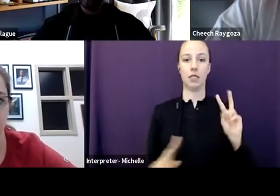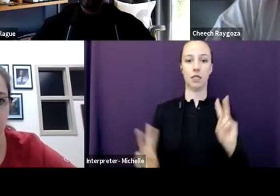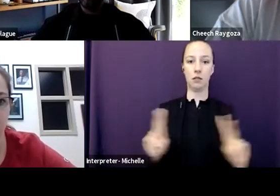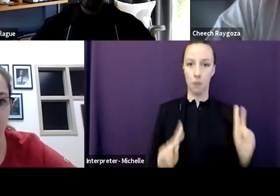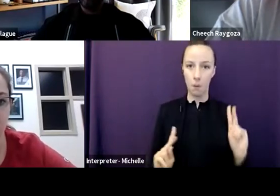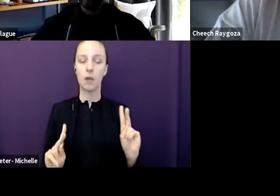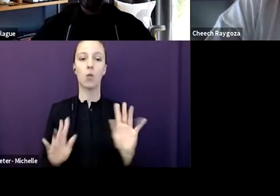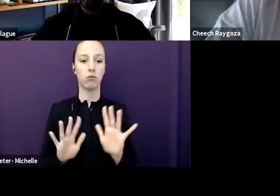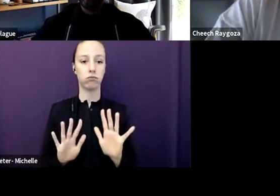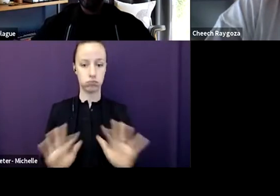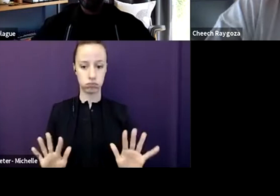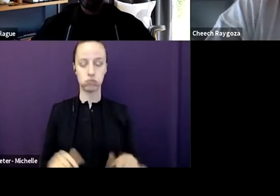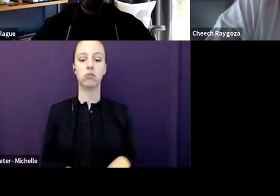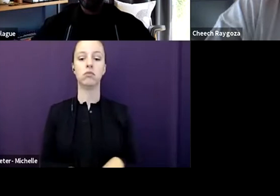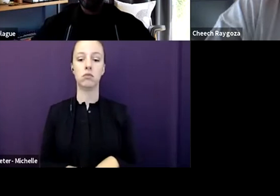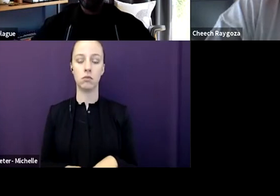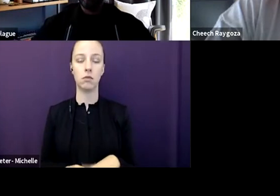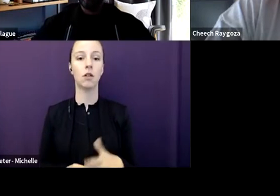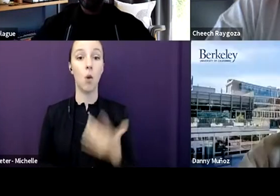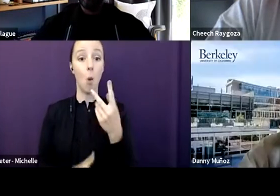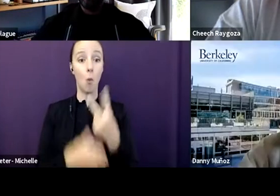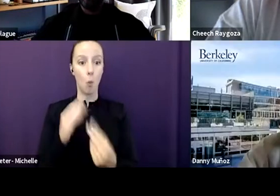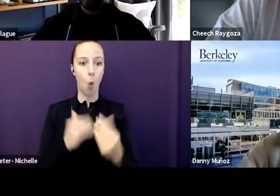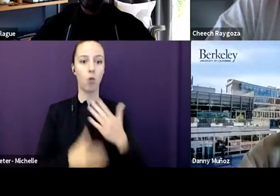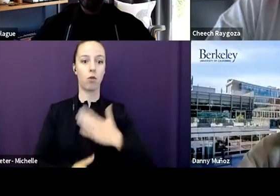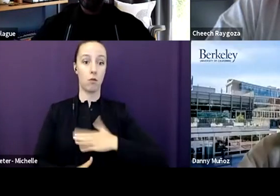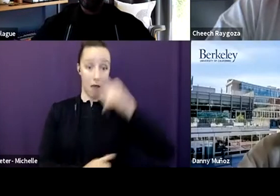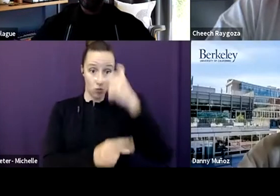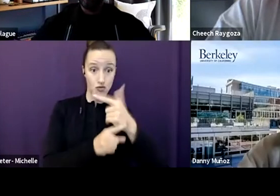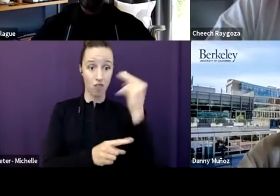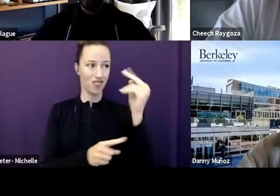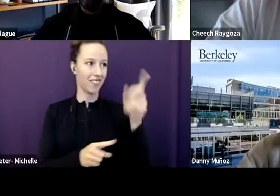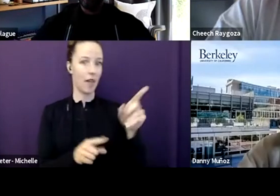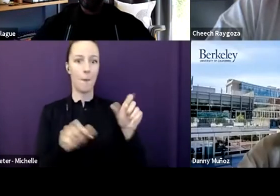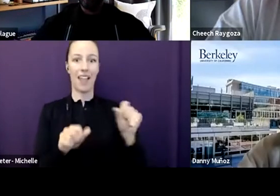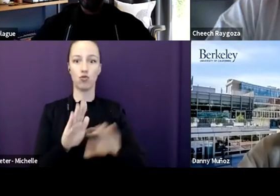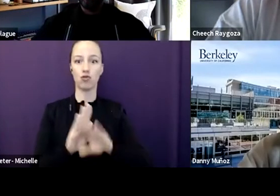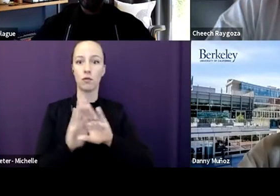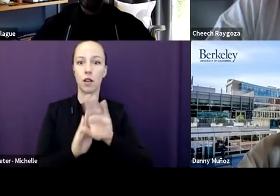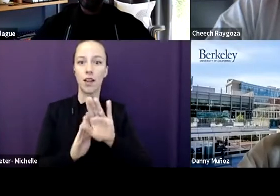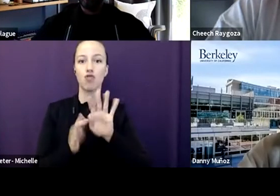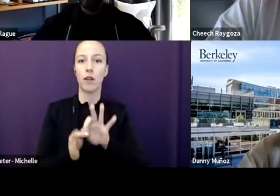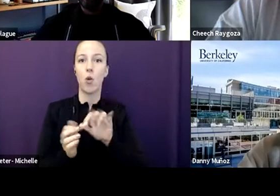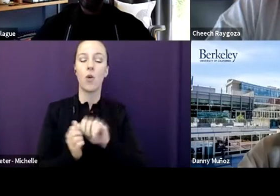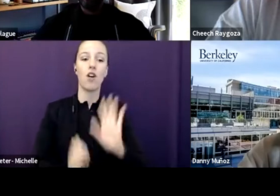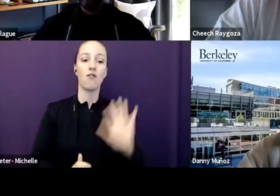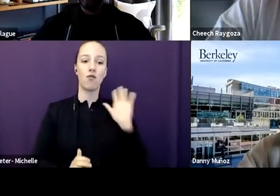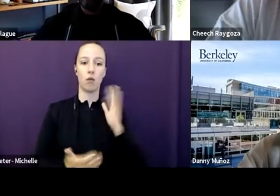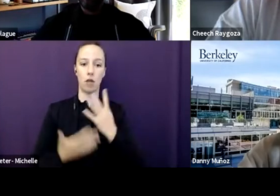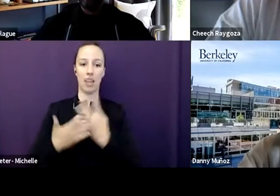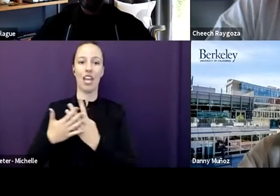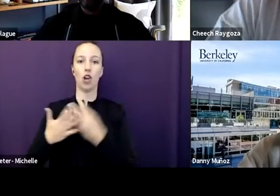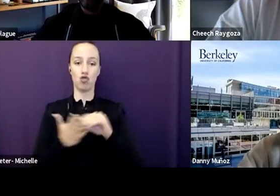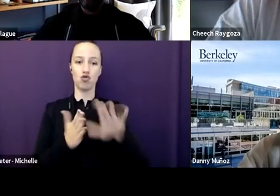and you know, both of them being able to create their own relationships with other formerly incarcerated students